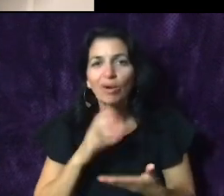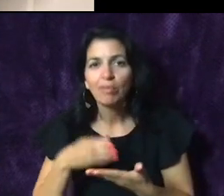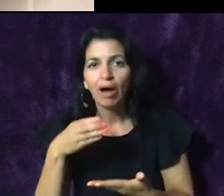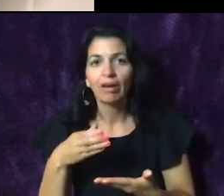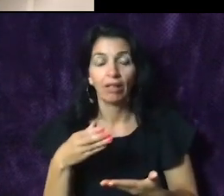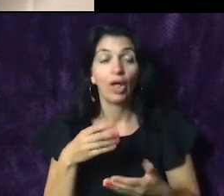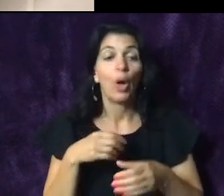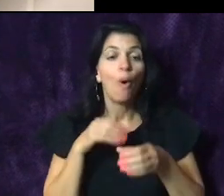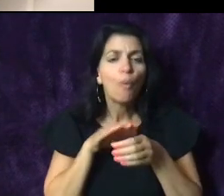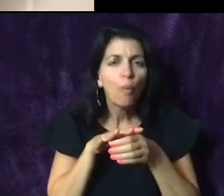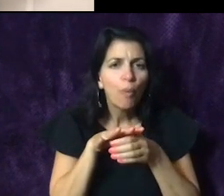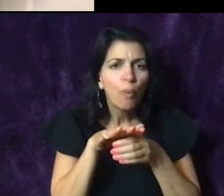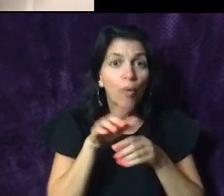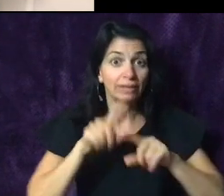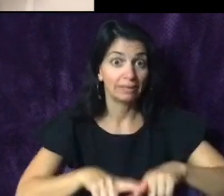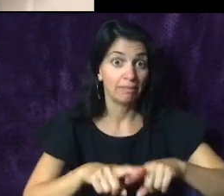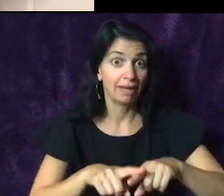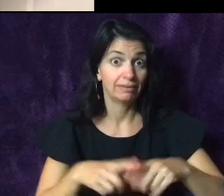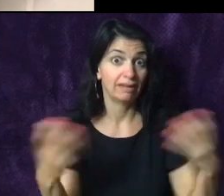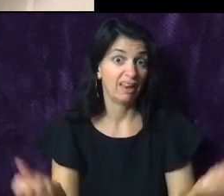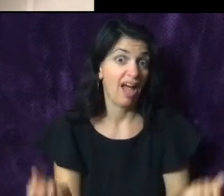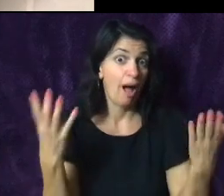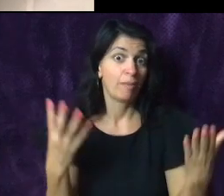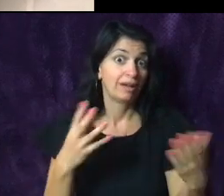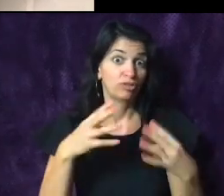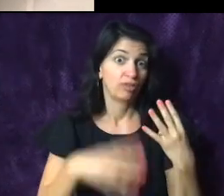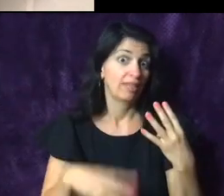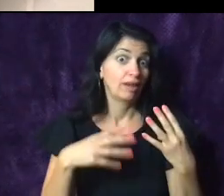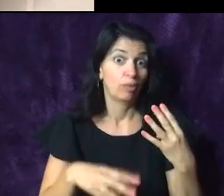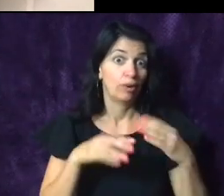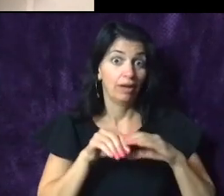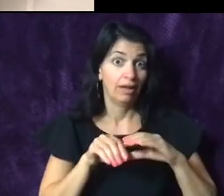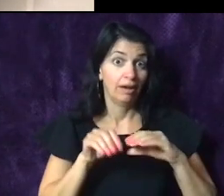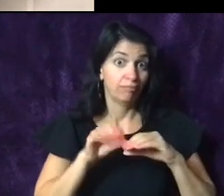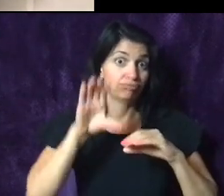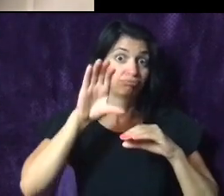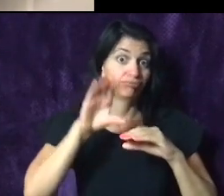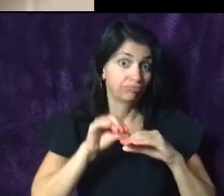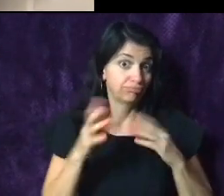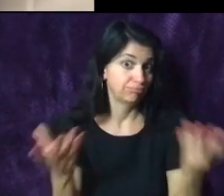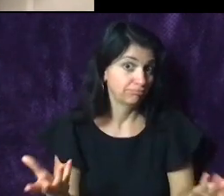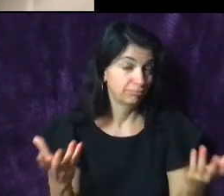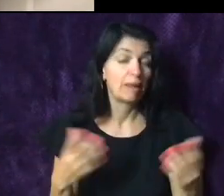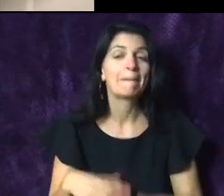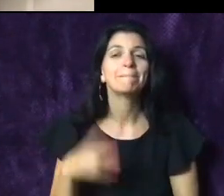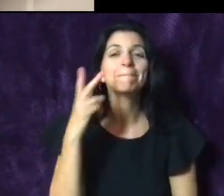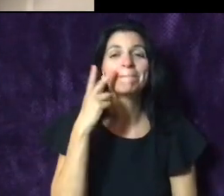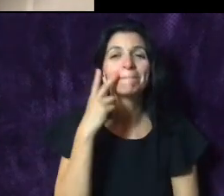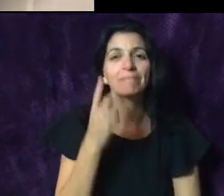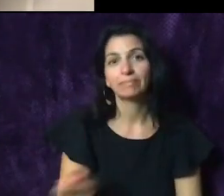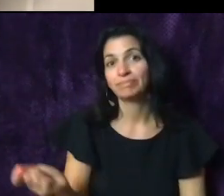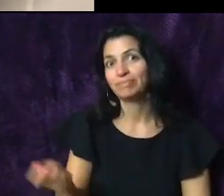much water's inside. We're going to see that's going to be the same exact thing. So if I hit this one over here,